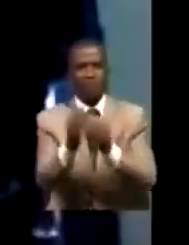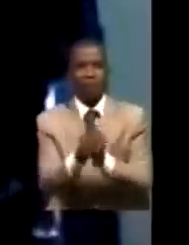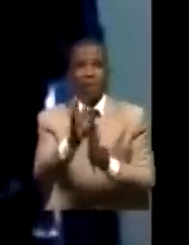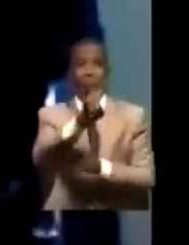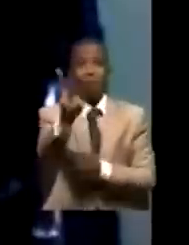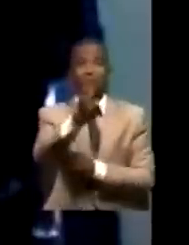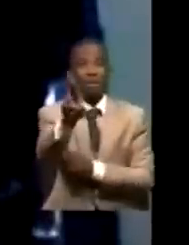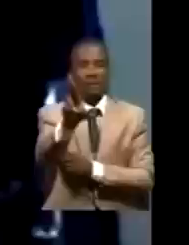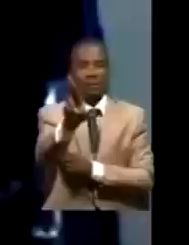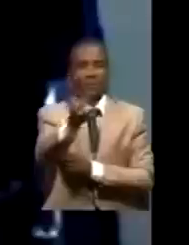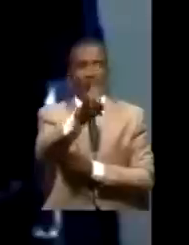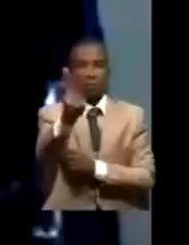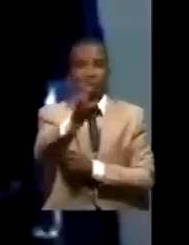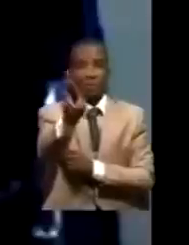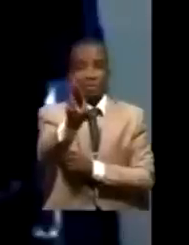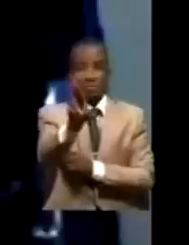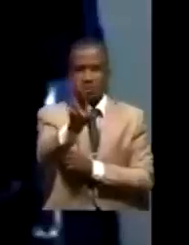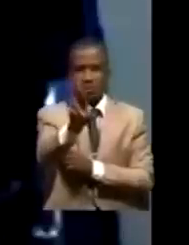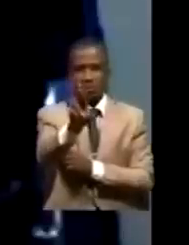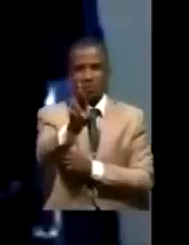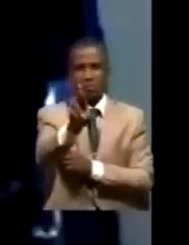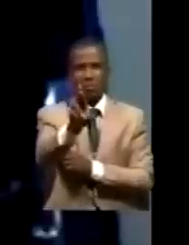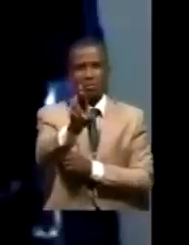Western region. Yes.